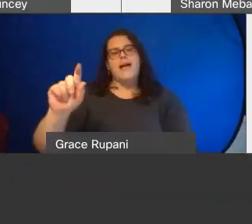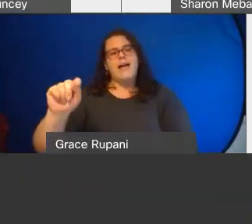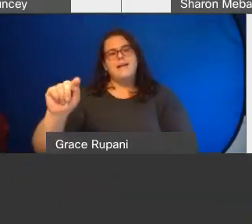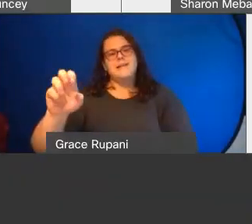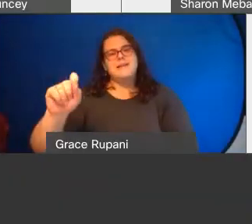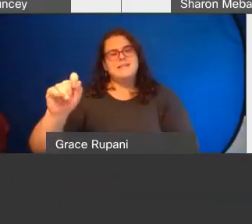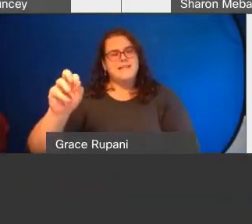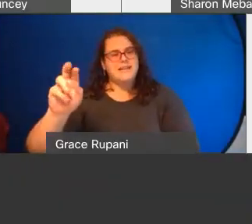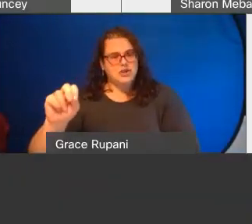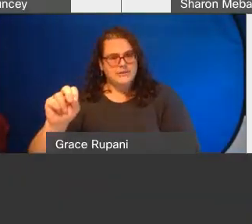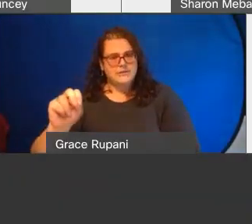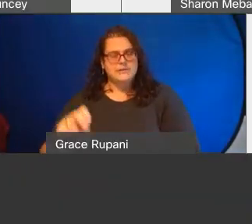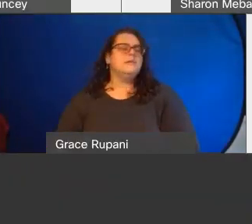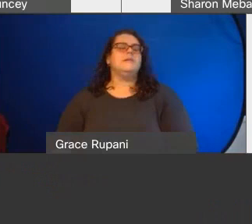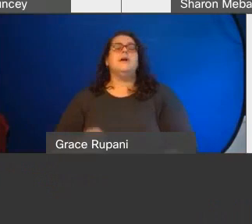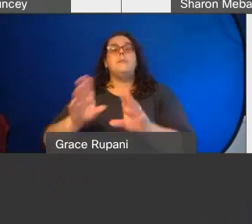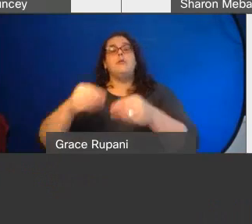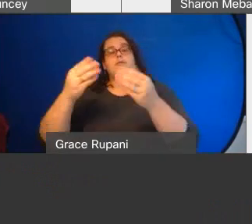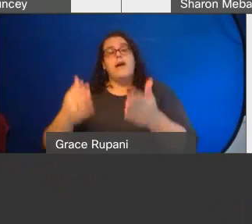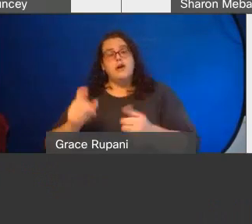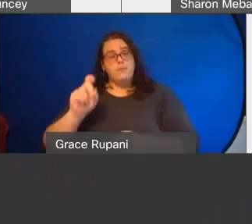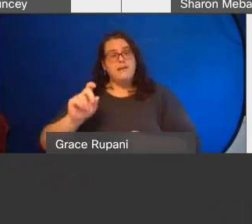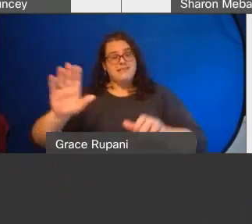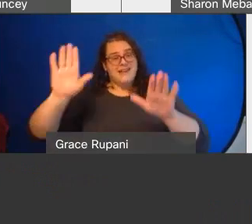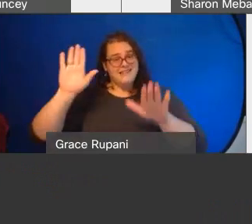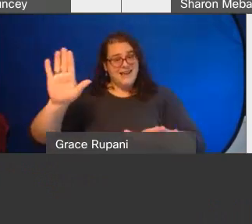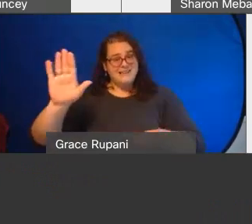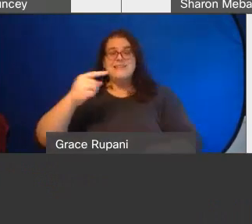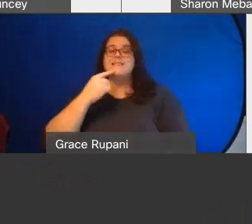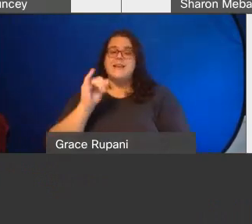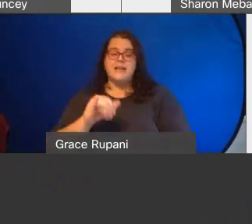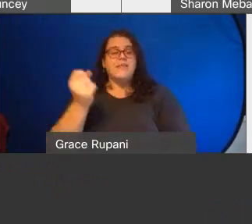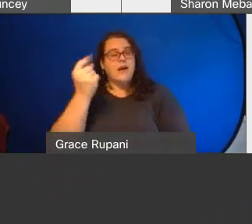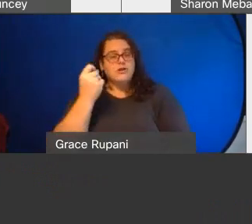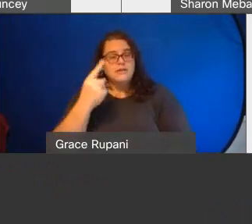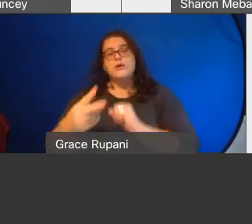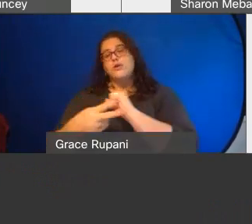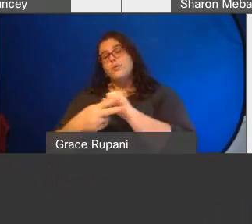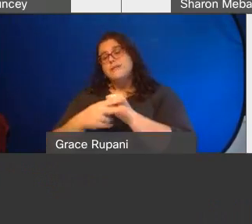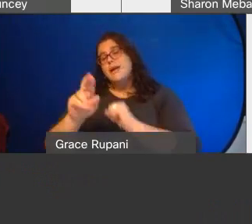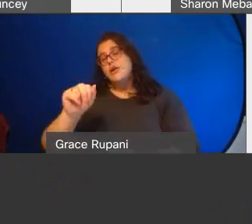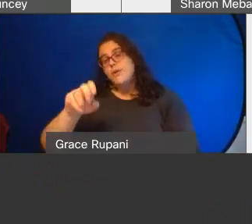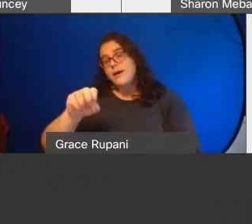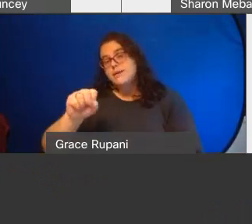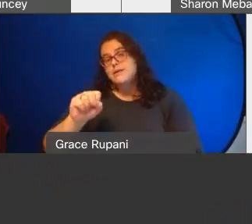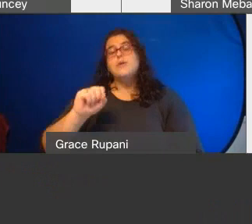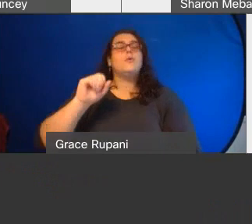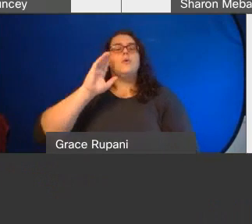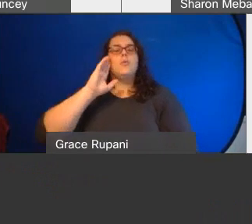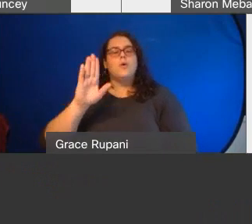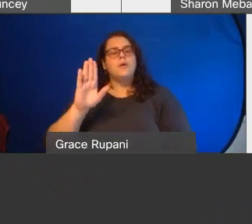must attest to understanding that retainer rates will be subject to recoupment